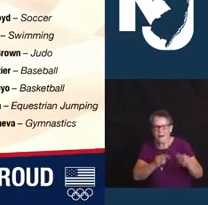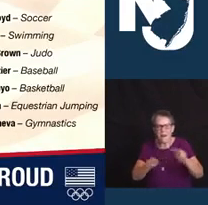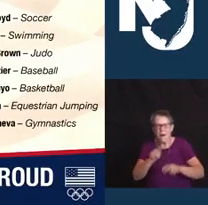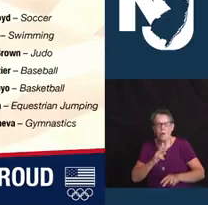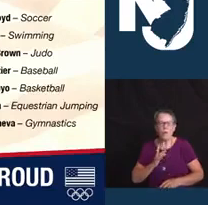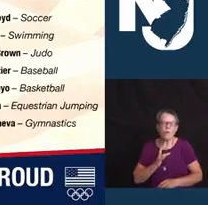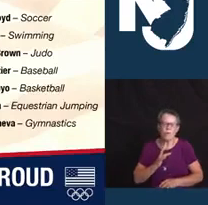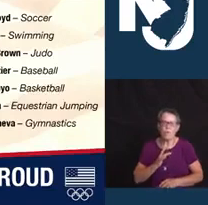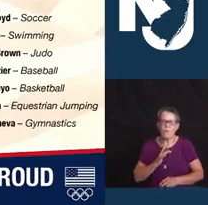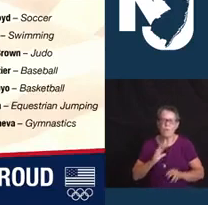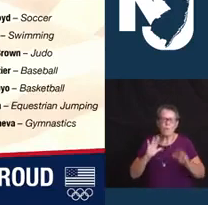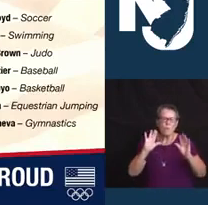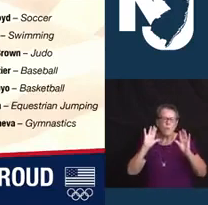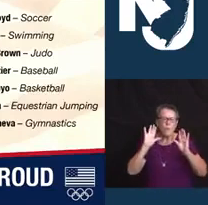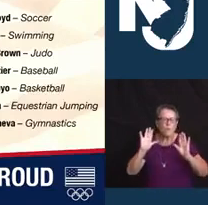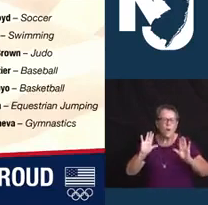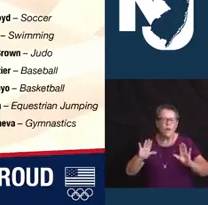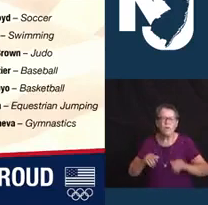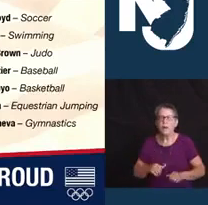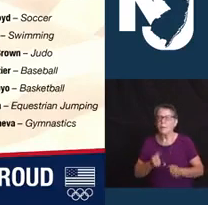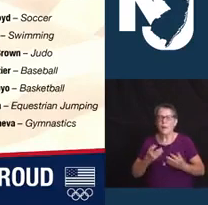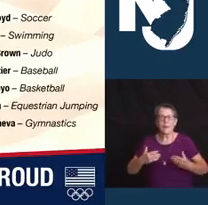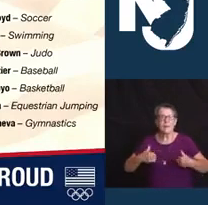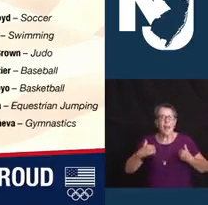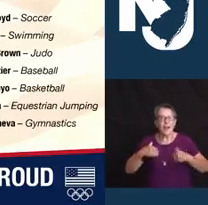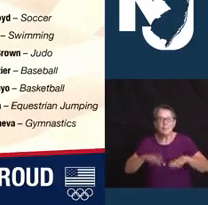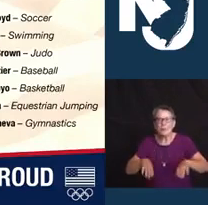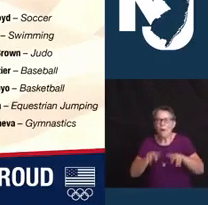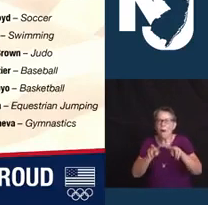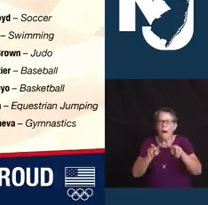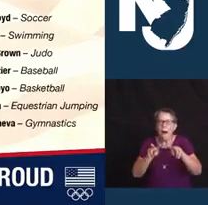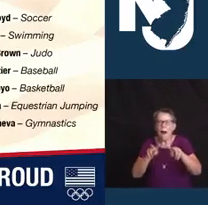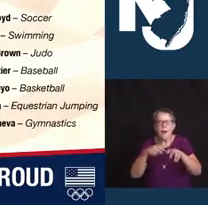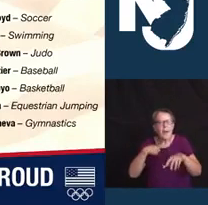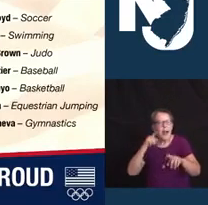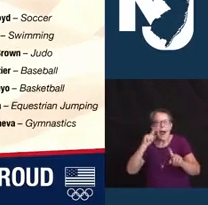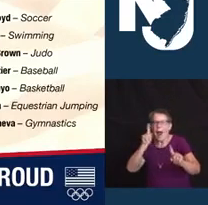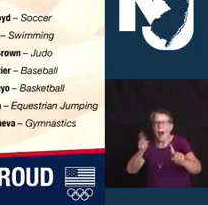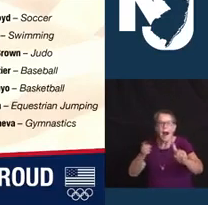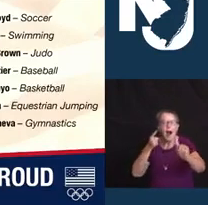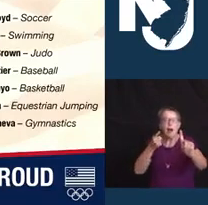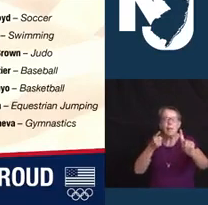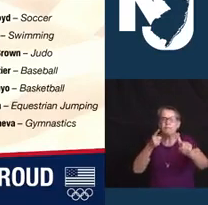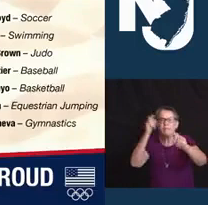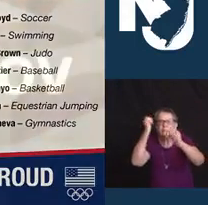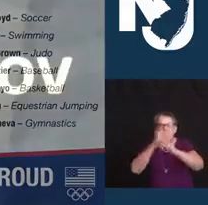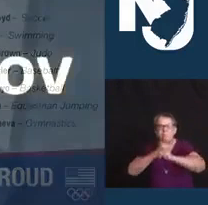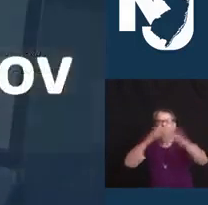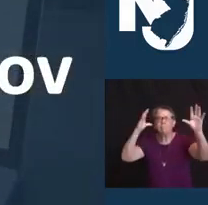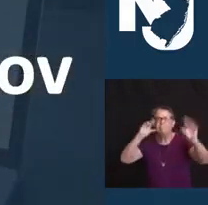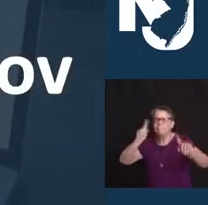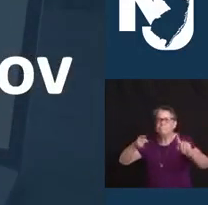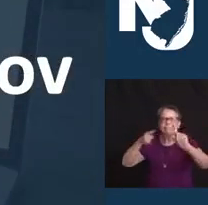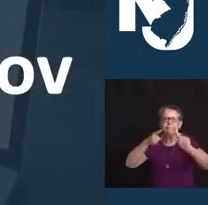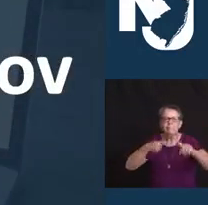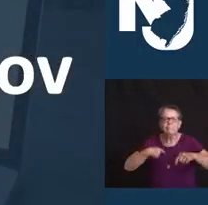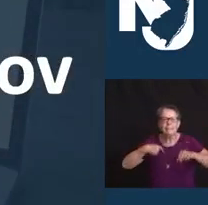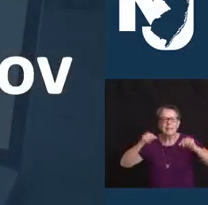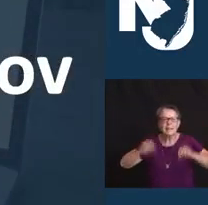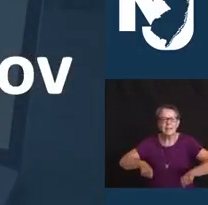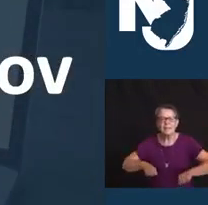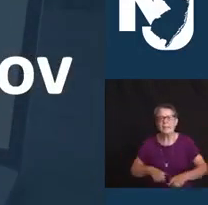from you all to begin their own Olympic journey. And finally, a